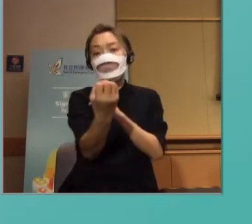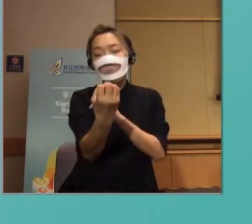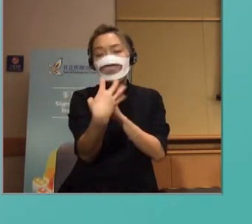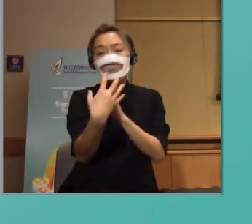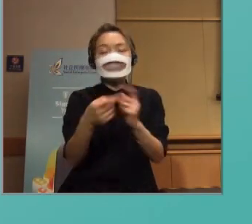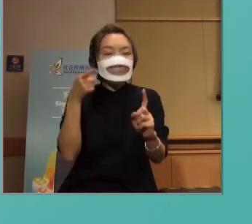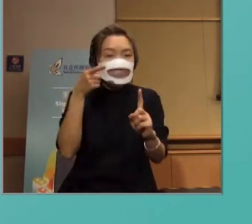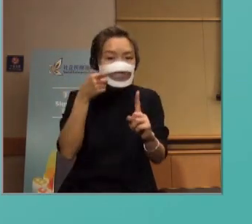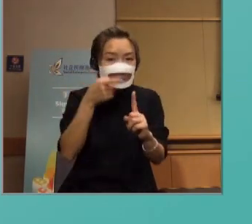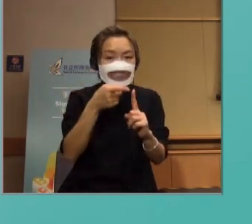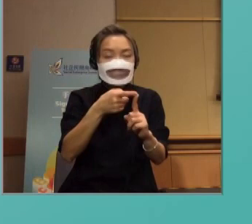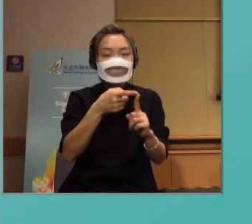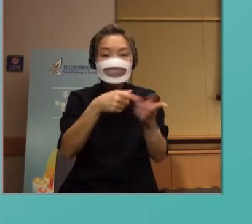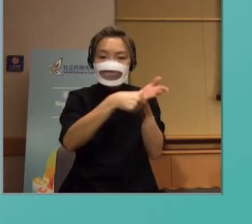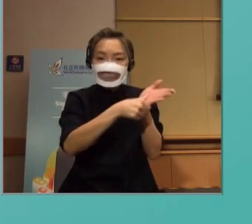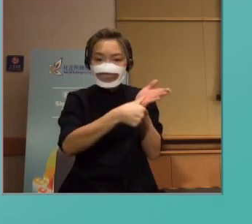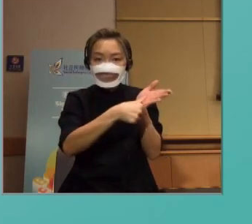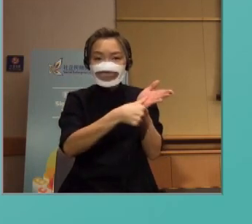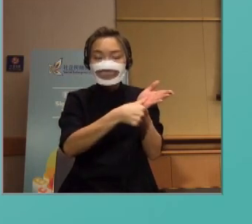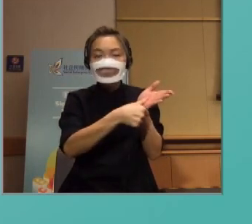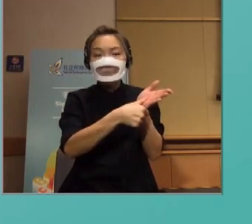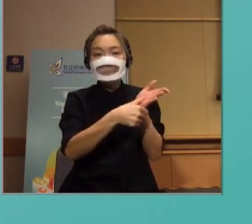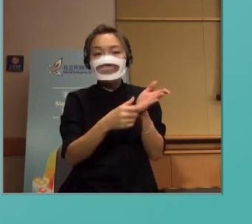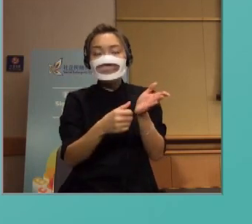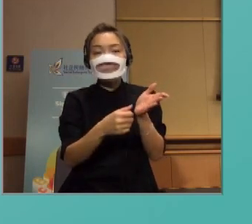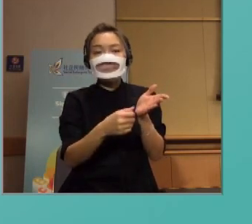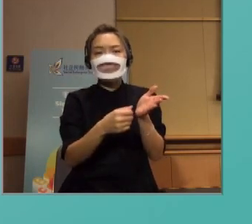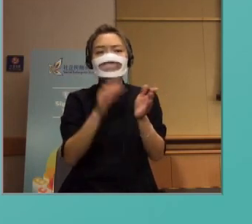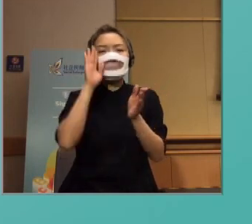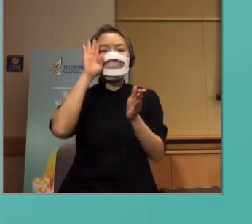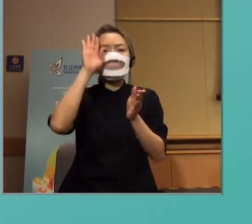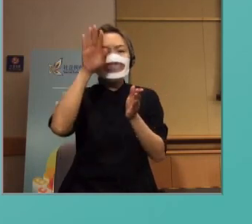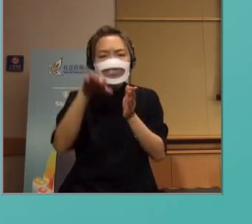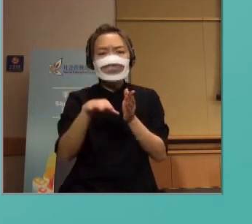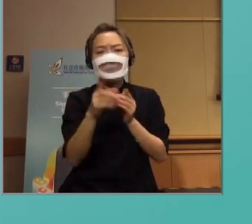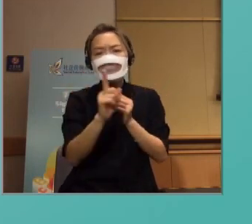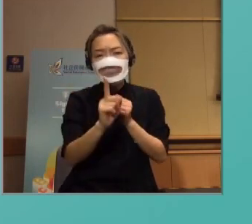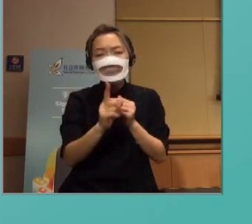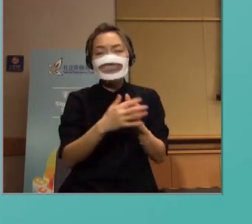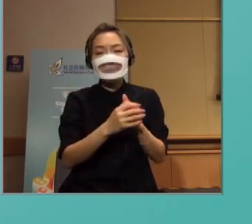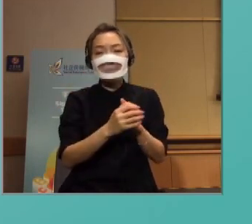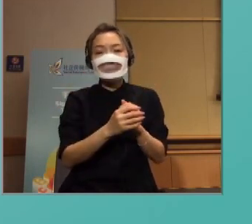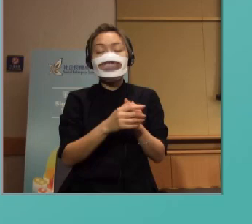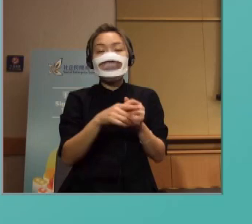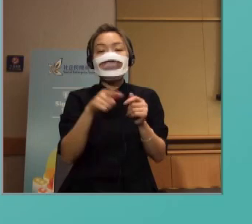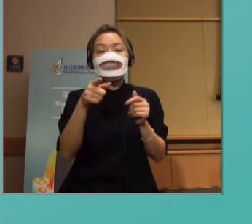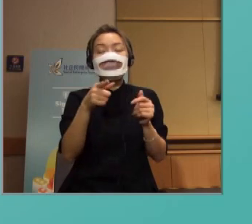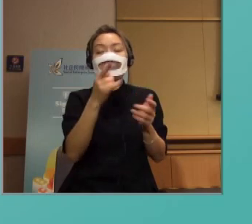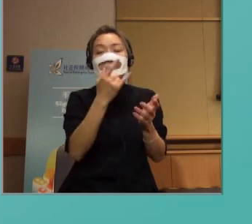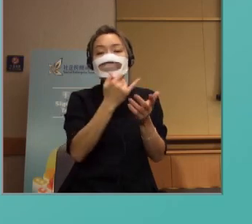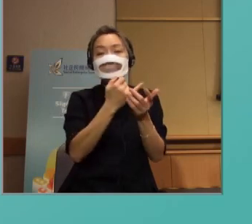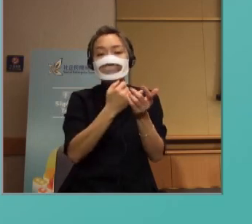talking about a future where your birth certificate is tied to your wallet,